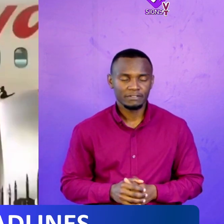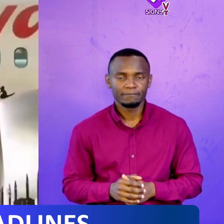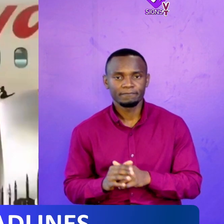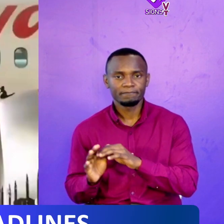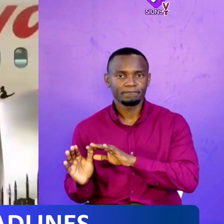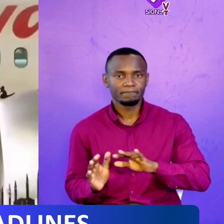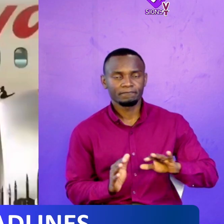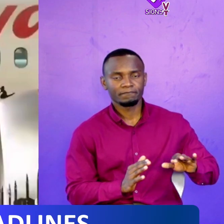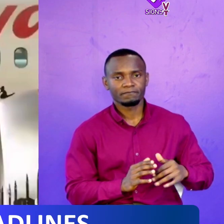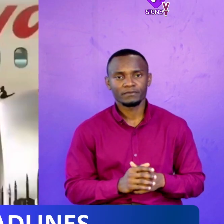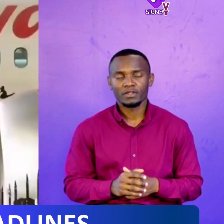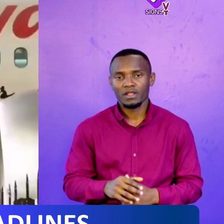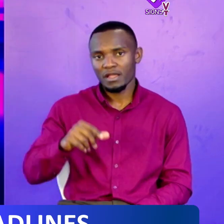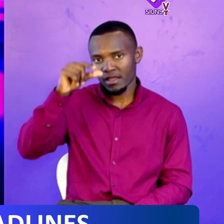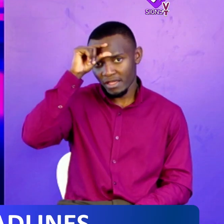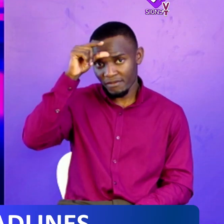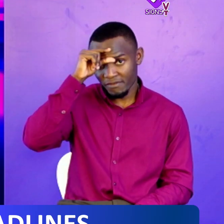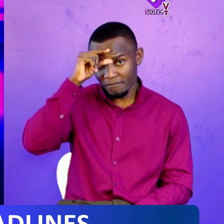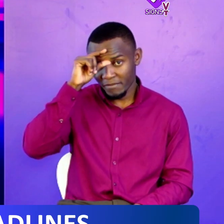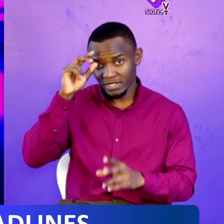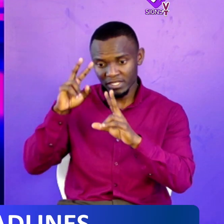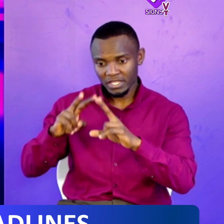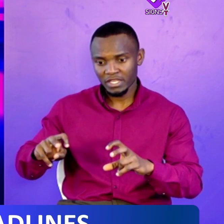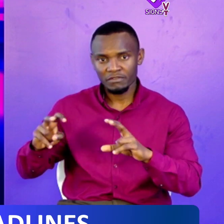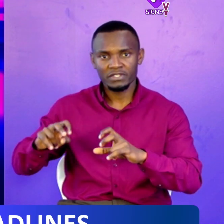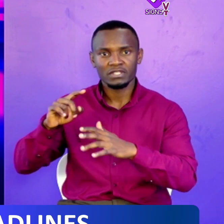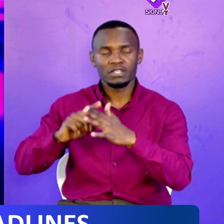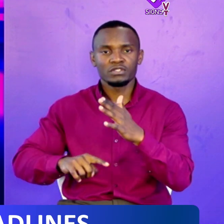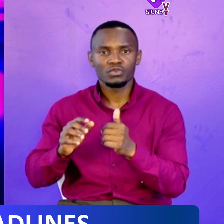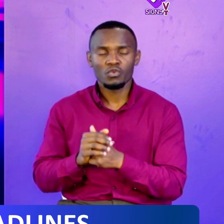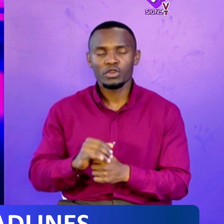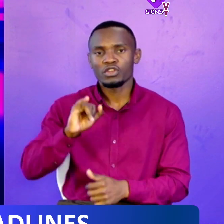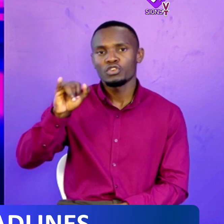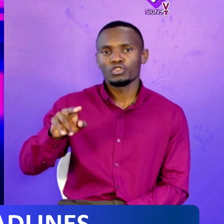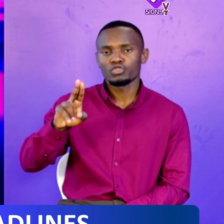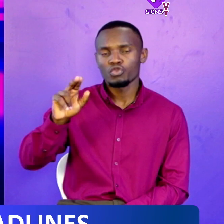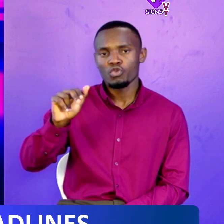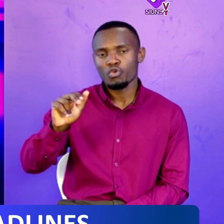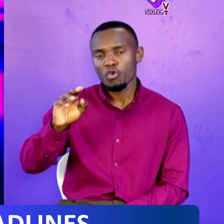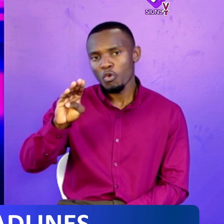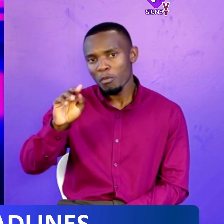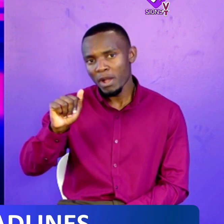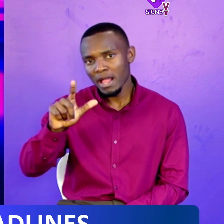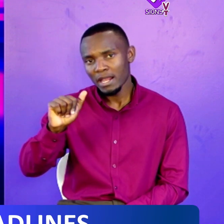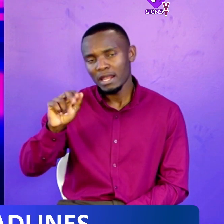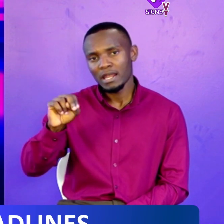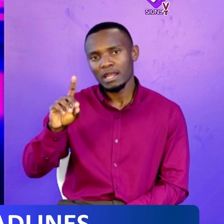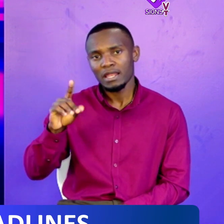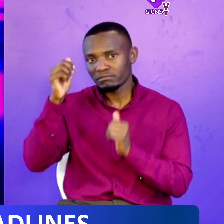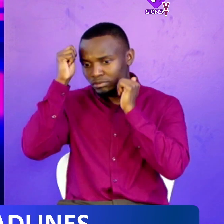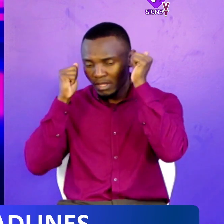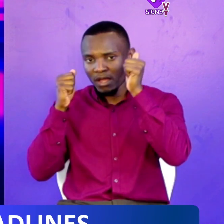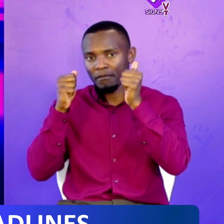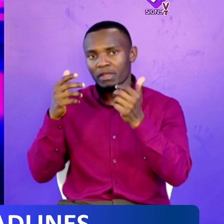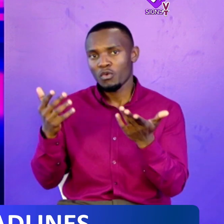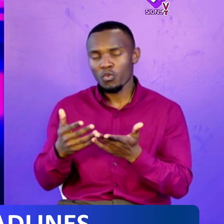To government probes alleged entry of Jubaland forces in Mandera, and the government is investigating reports